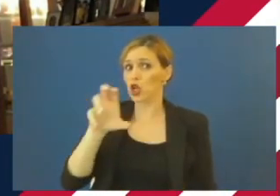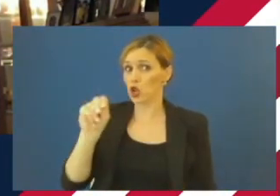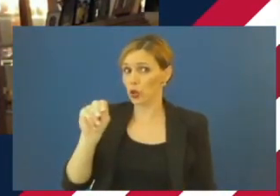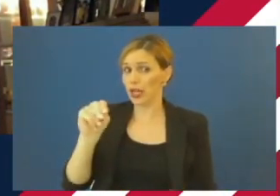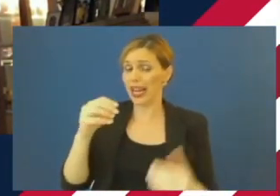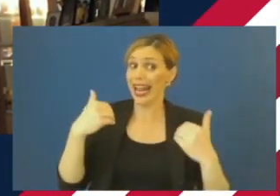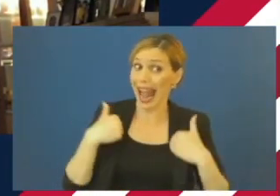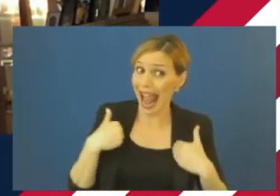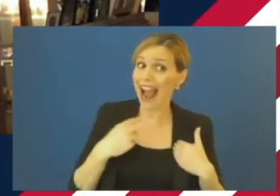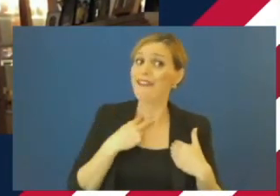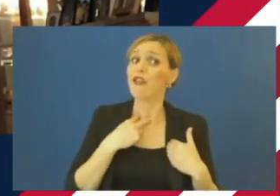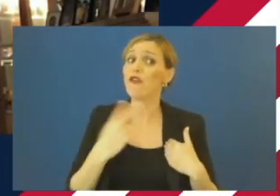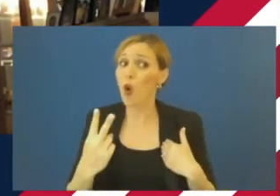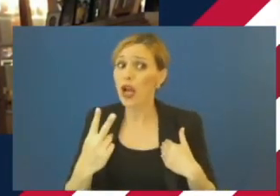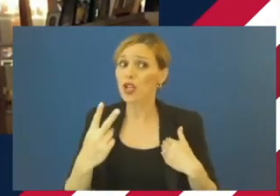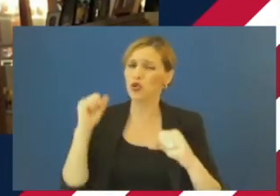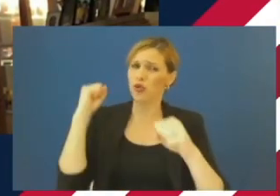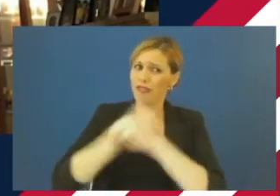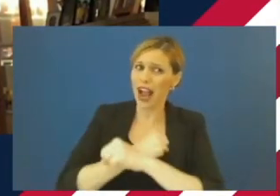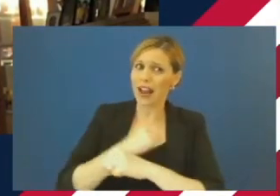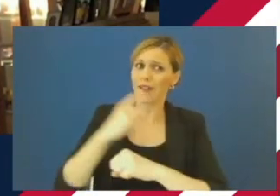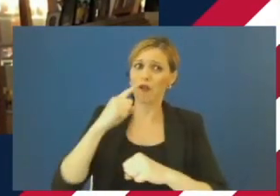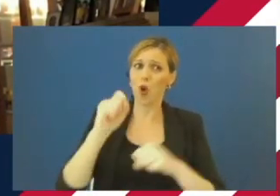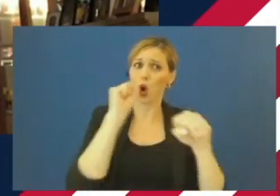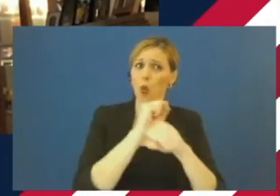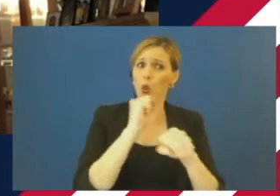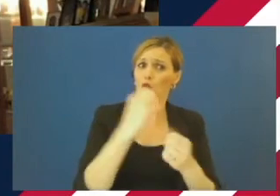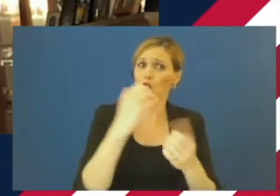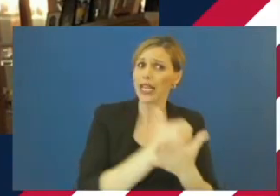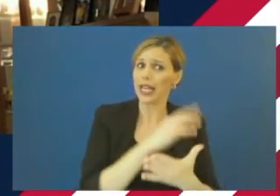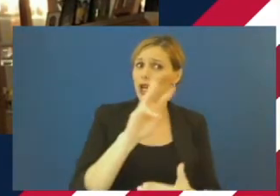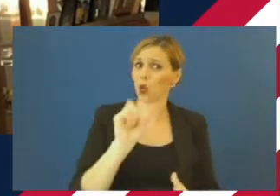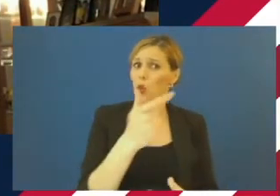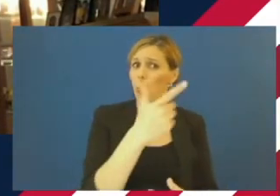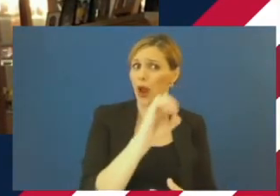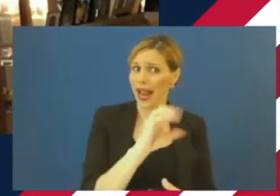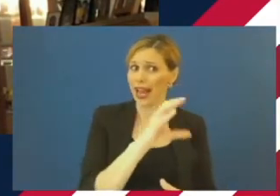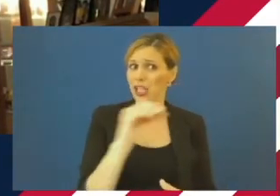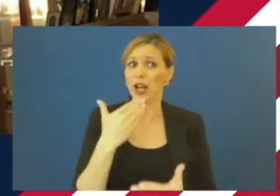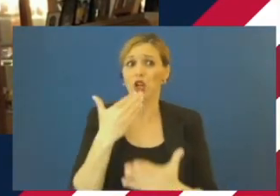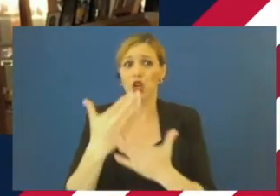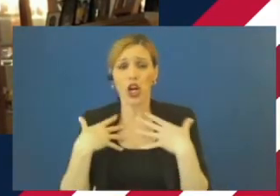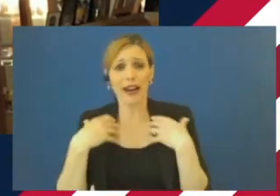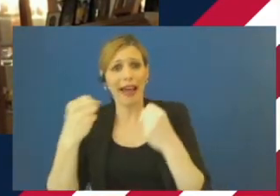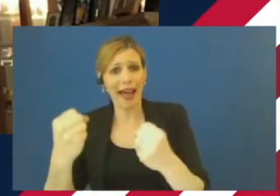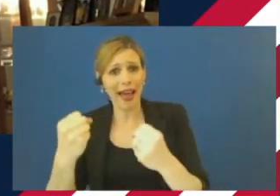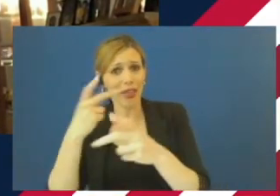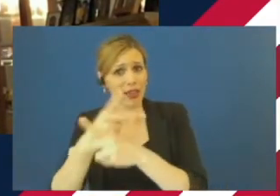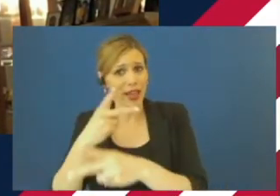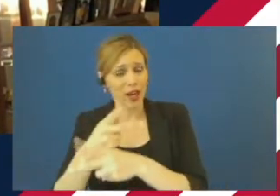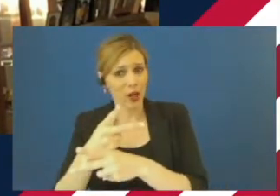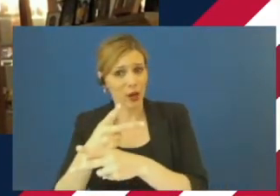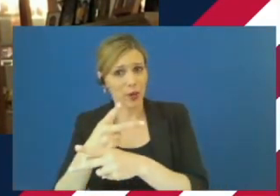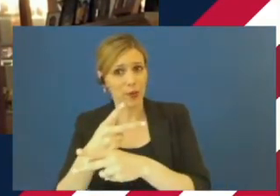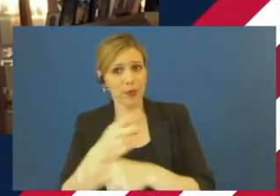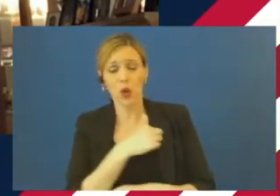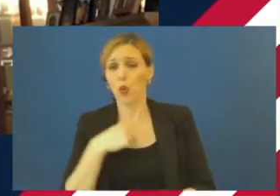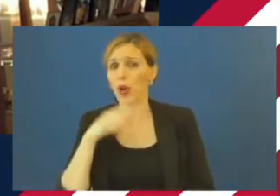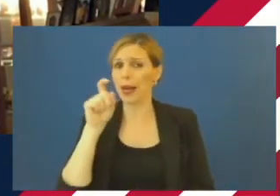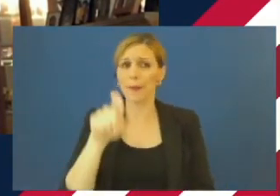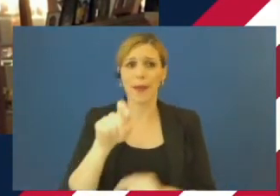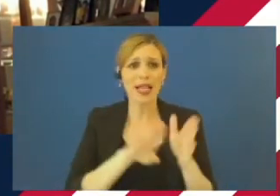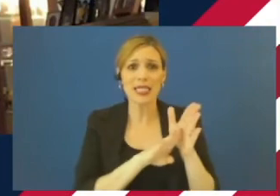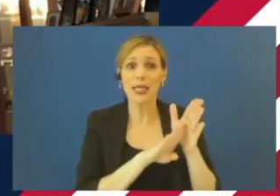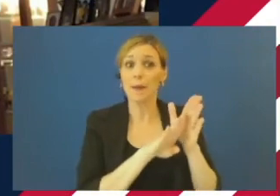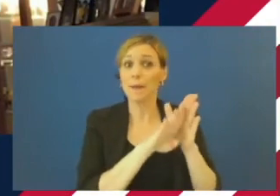working conditions. We support the right of workers and all Americans to have a good health care by building upon and expanding the Affordable Care